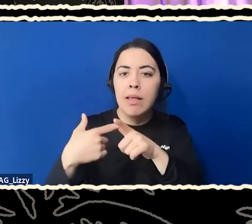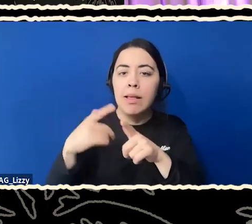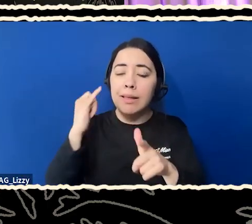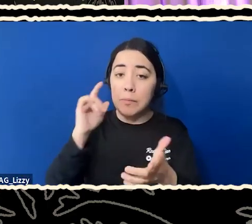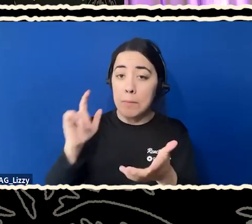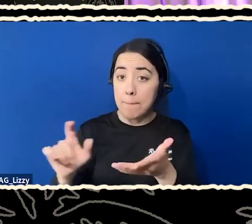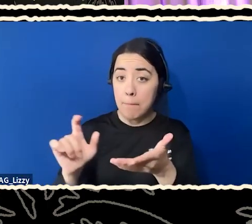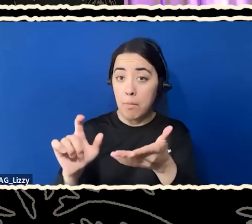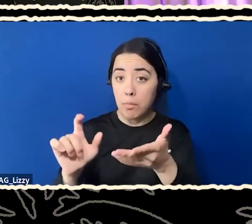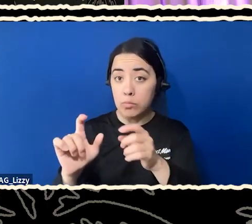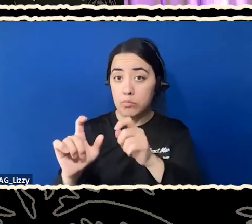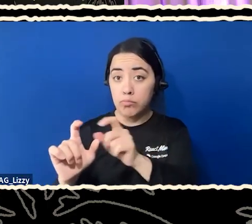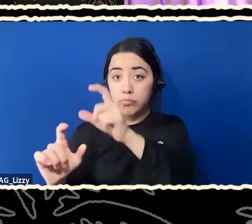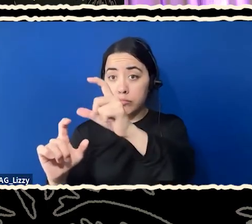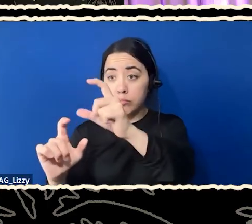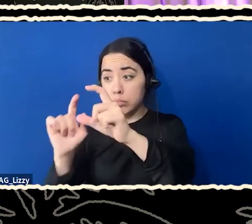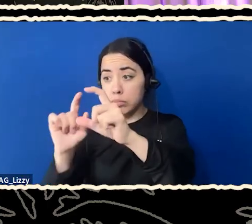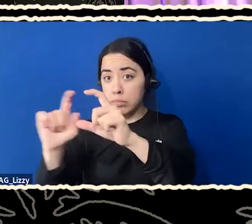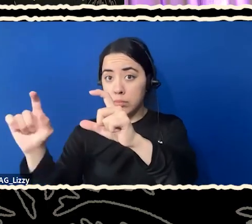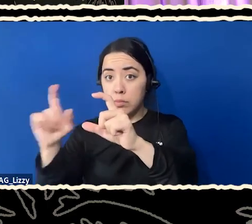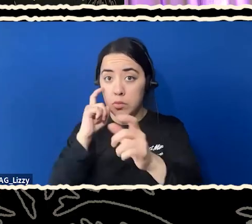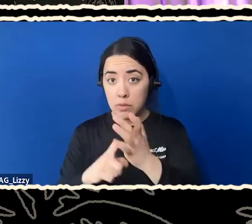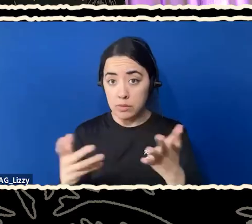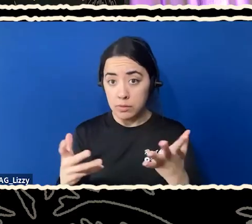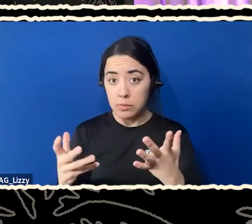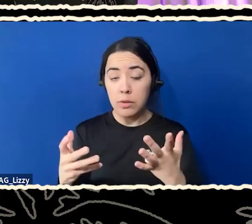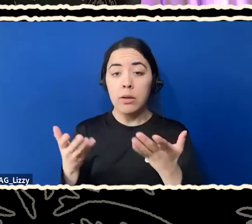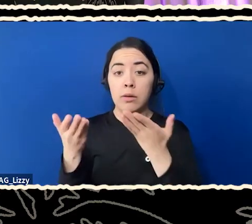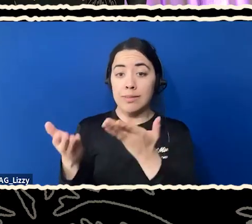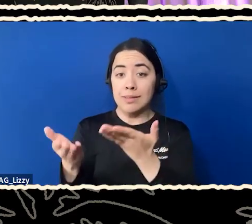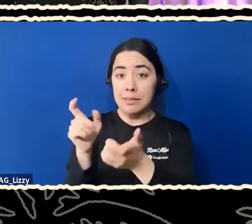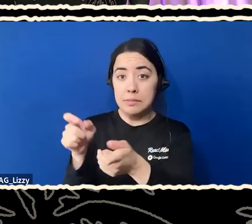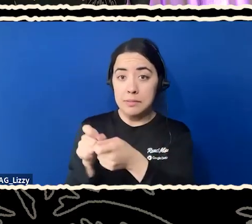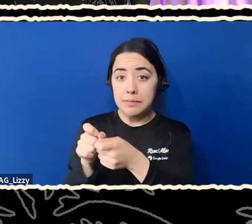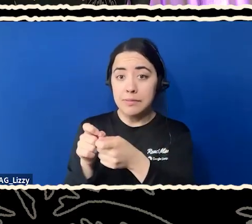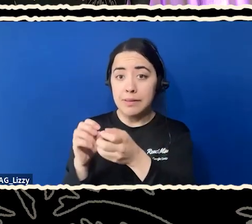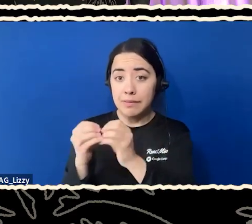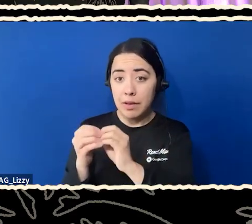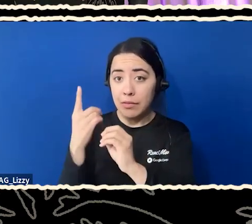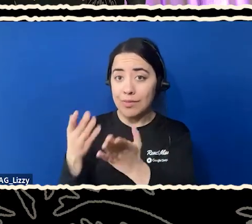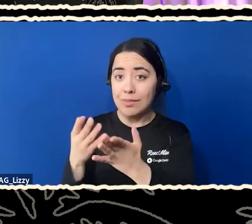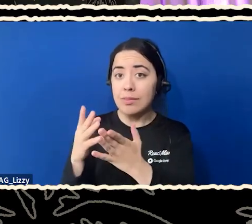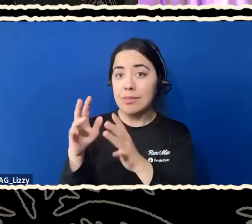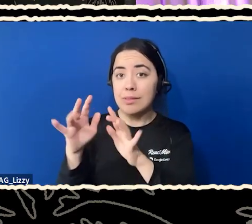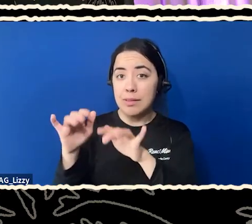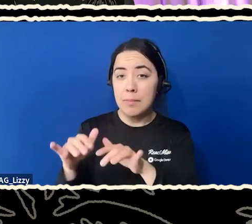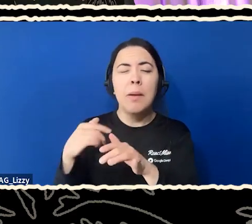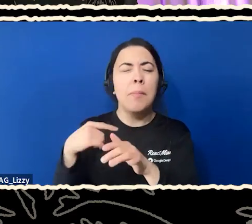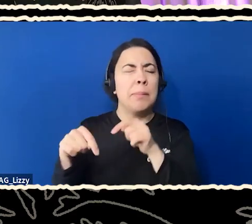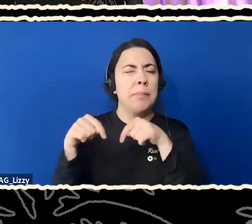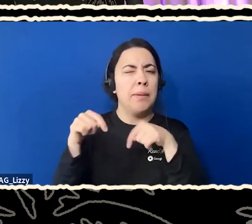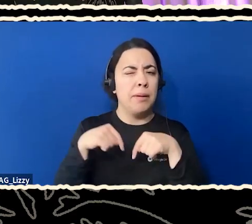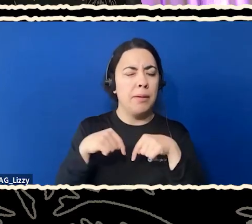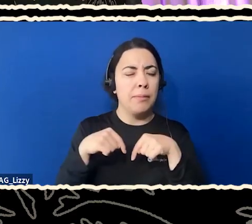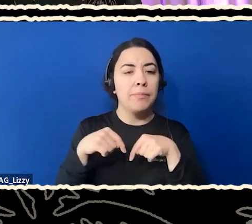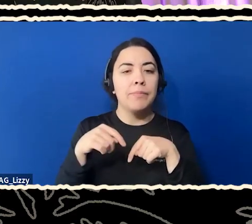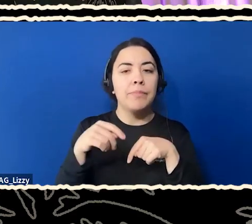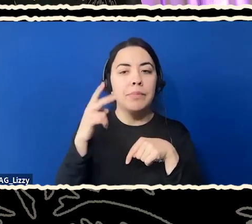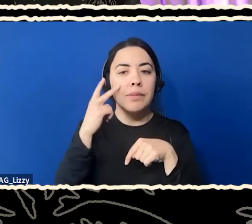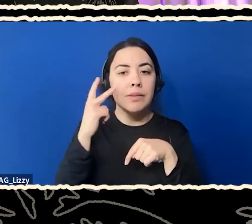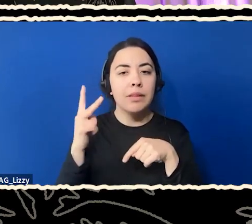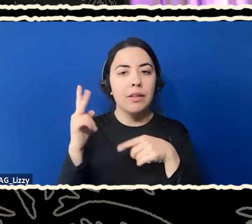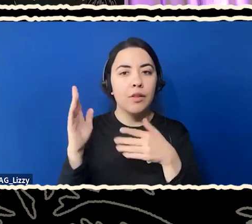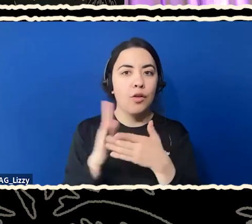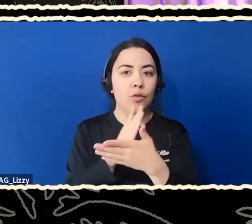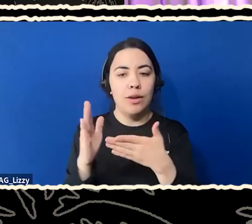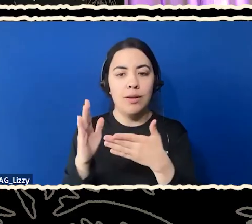over this helper, you're going to see that, what the specific values are for this type. I realize, OK, let me back up a little bit. See the array of values up there, just